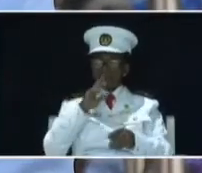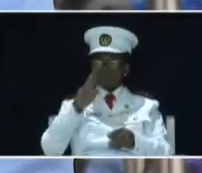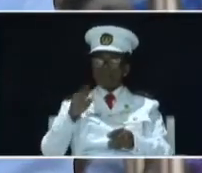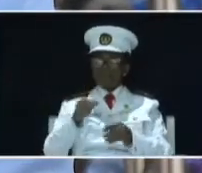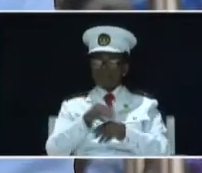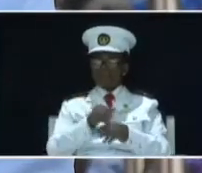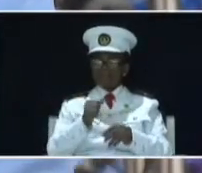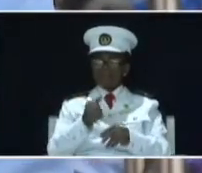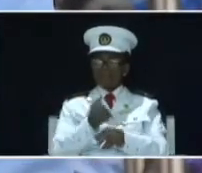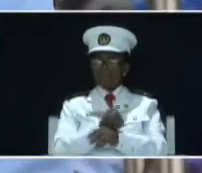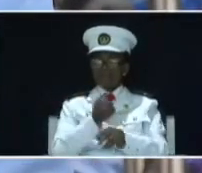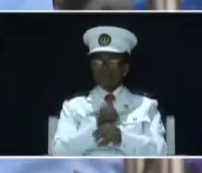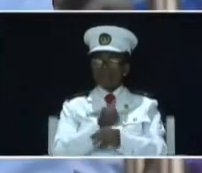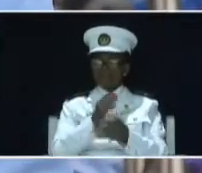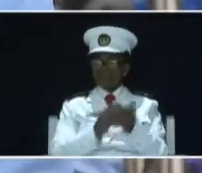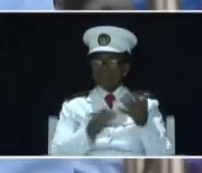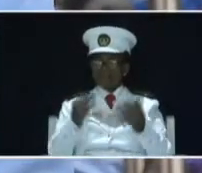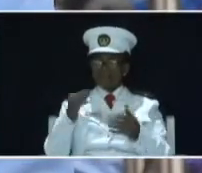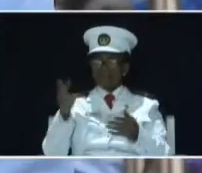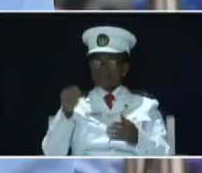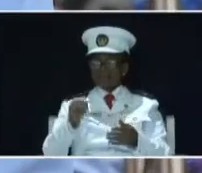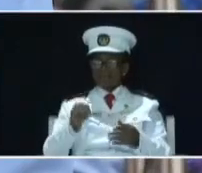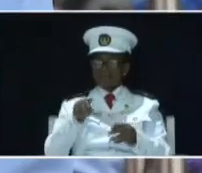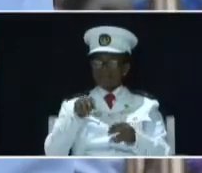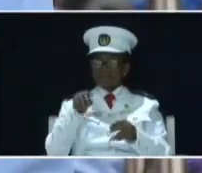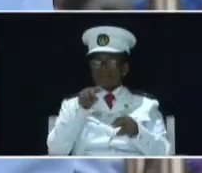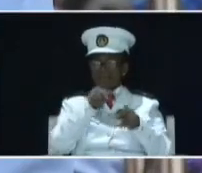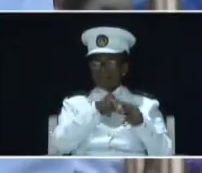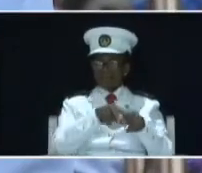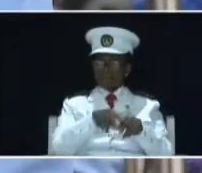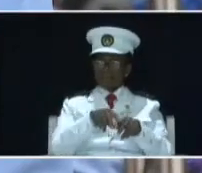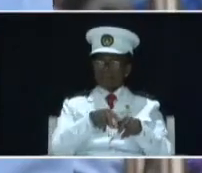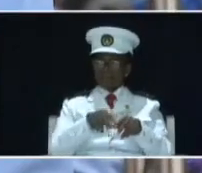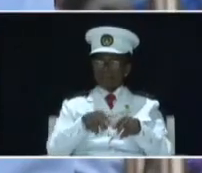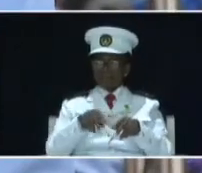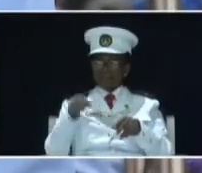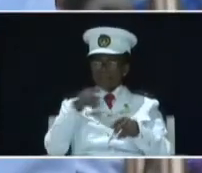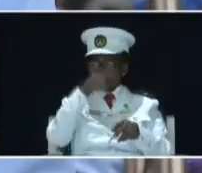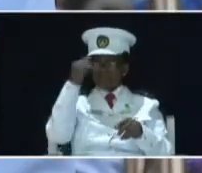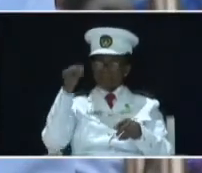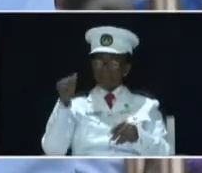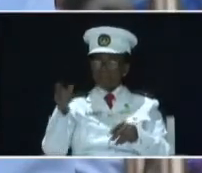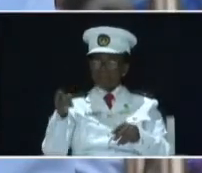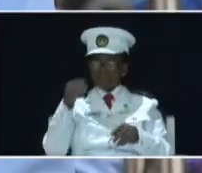And some of them, you look down on them because you think they are very low.